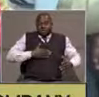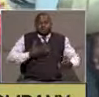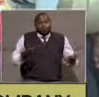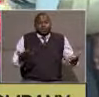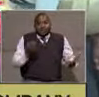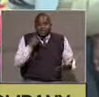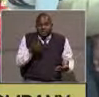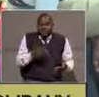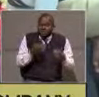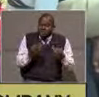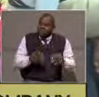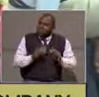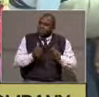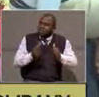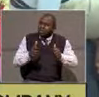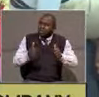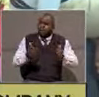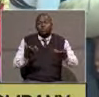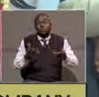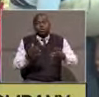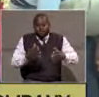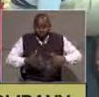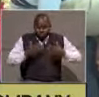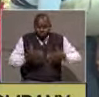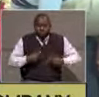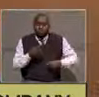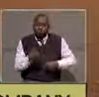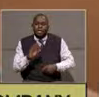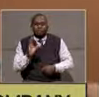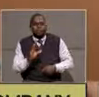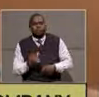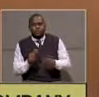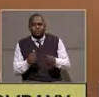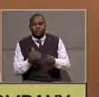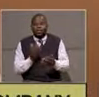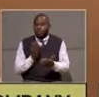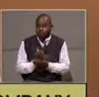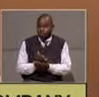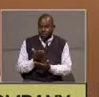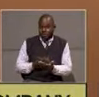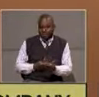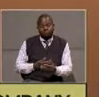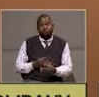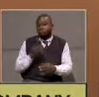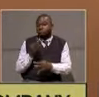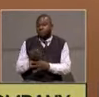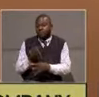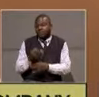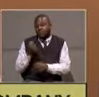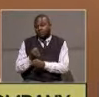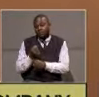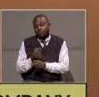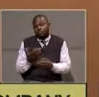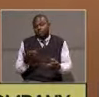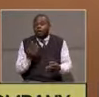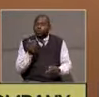see everything is going well. We are happy of this company. Of course, we had some dubious staff